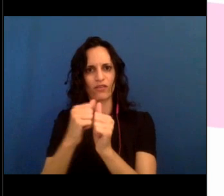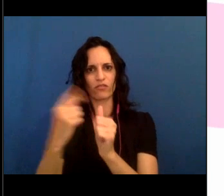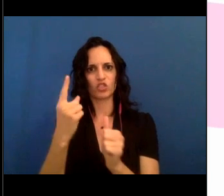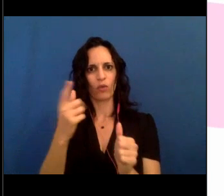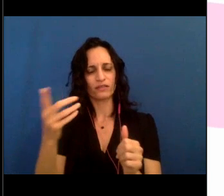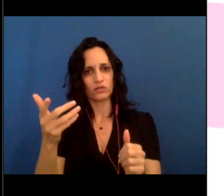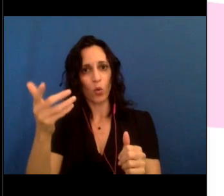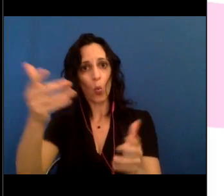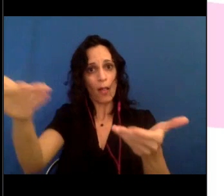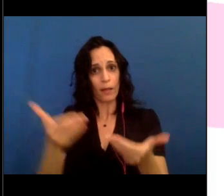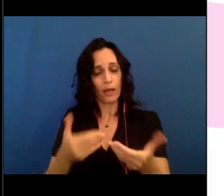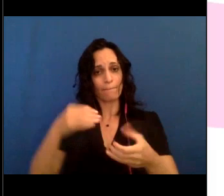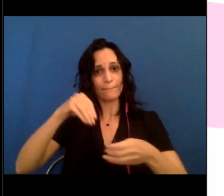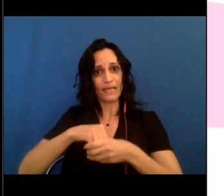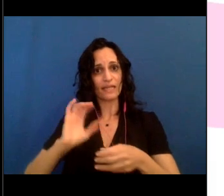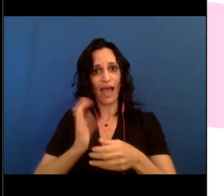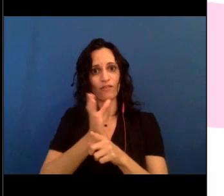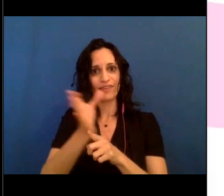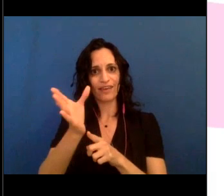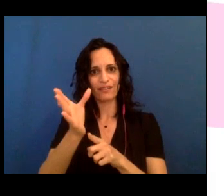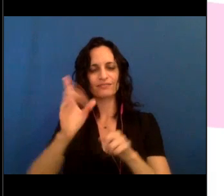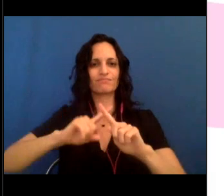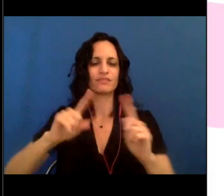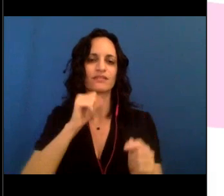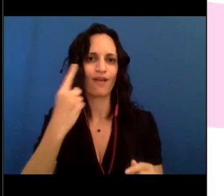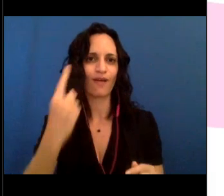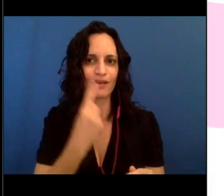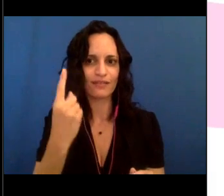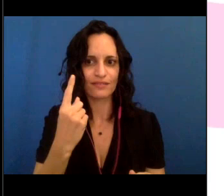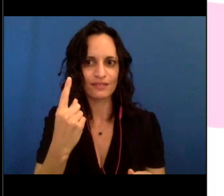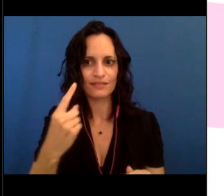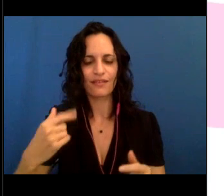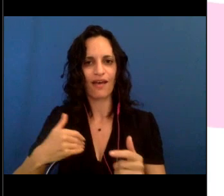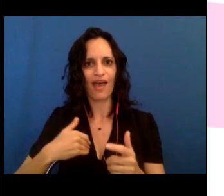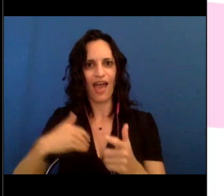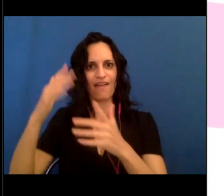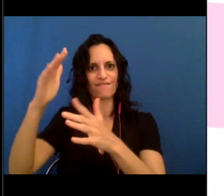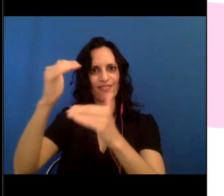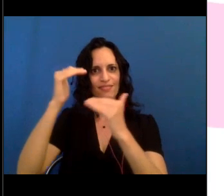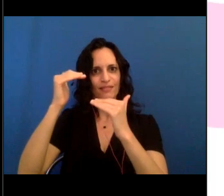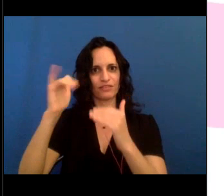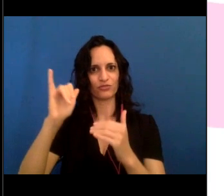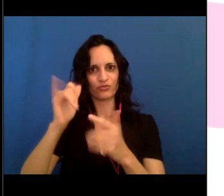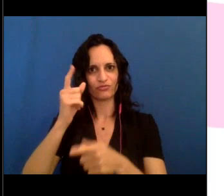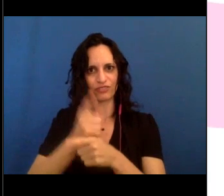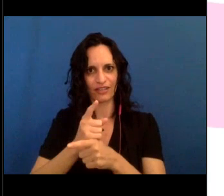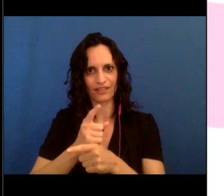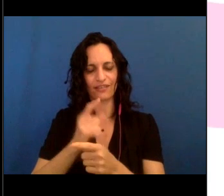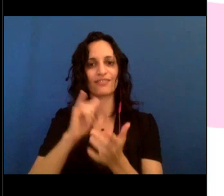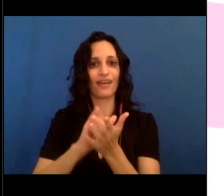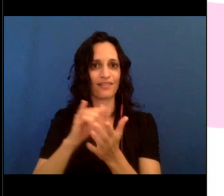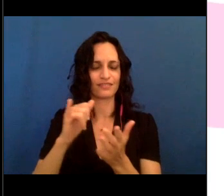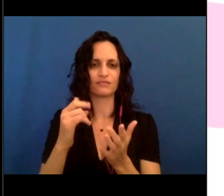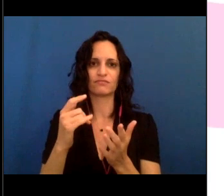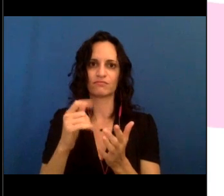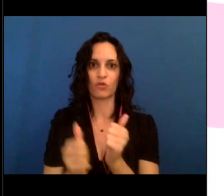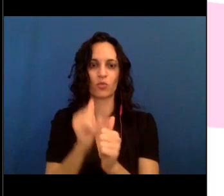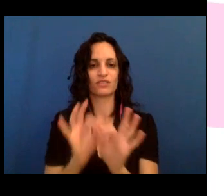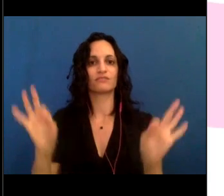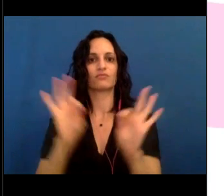but not always, right? There are limits. And this is what I'm here to talk about, or perhaps the most important things that I